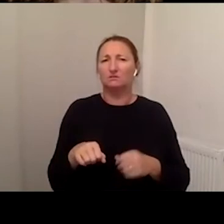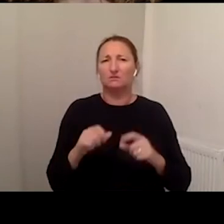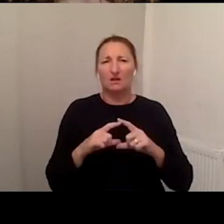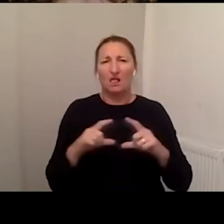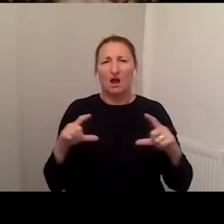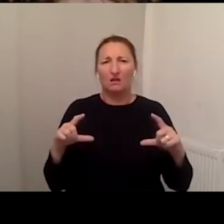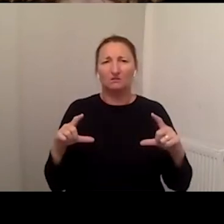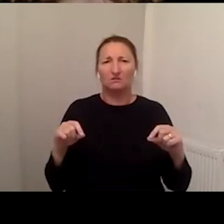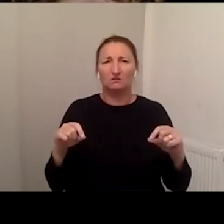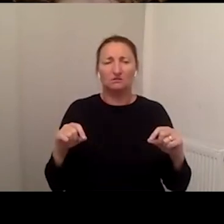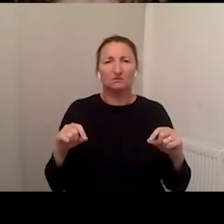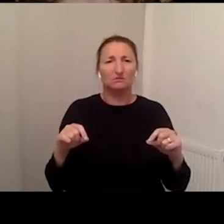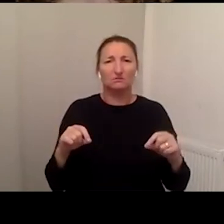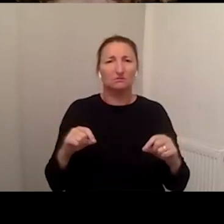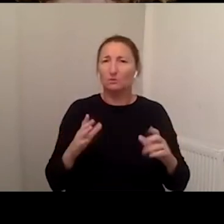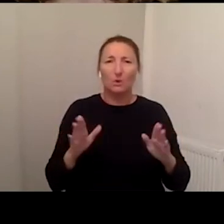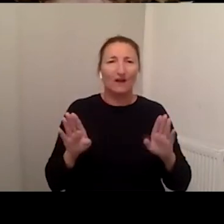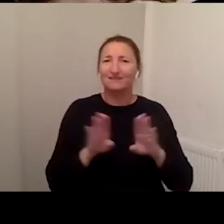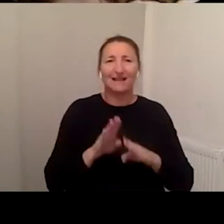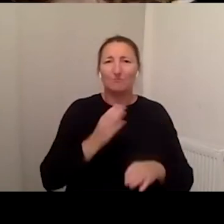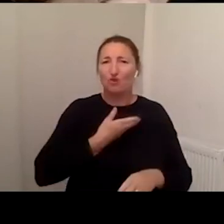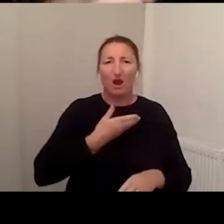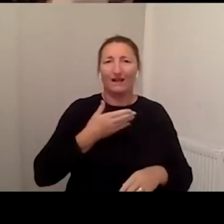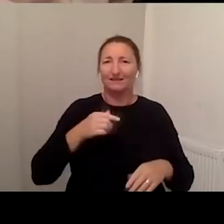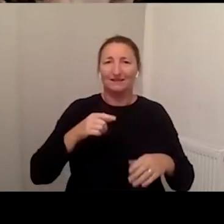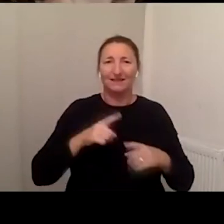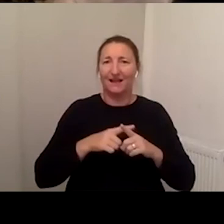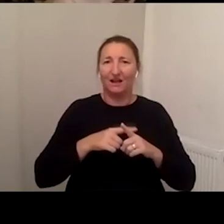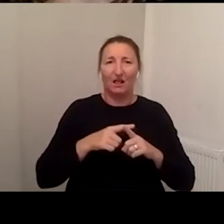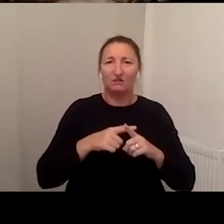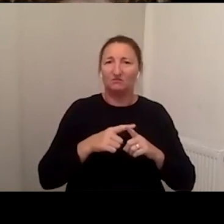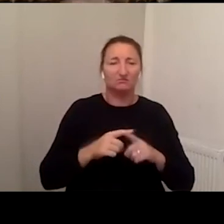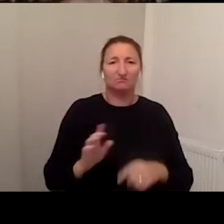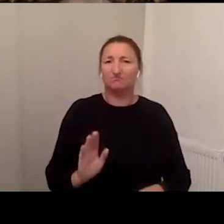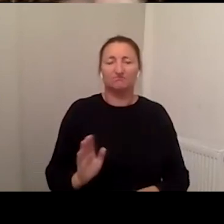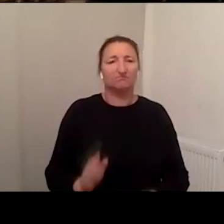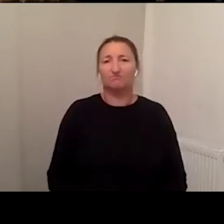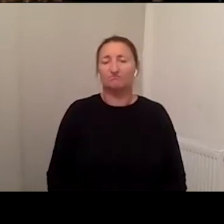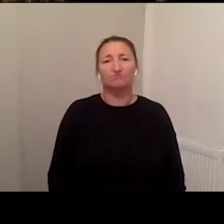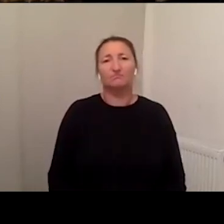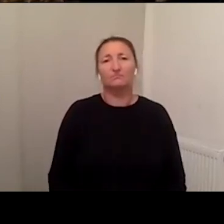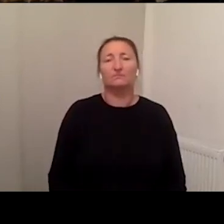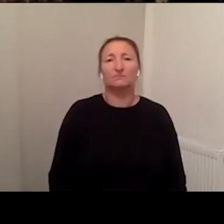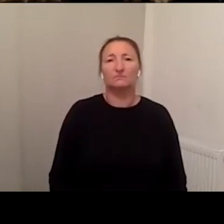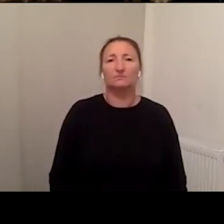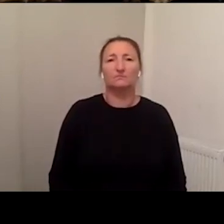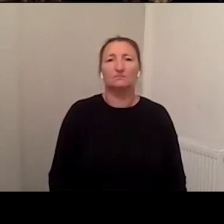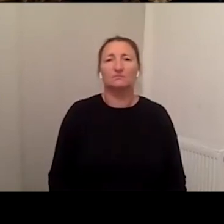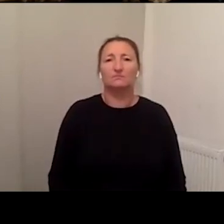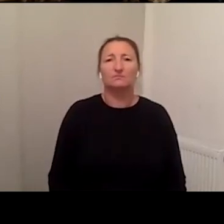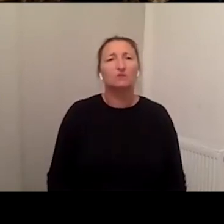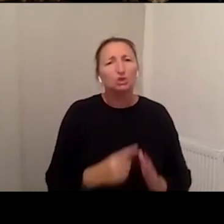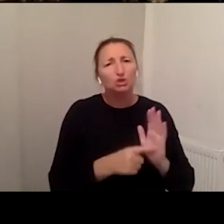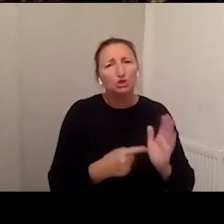We don't have the same kind of rights to supply in England. It's to do with the way our grid is structured, partly. But I didn't. Sorry, John. Were